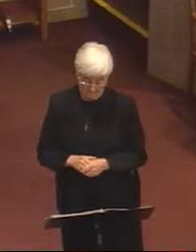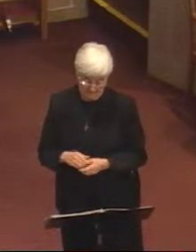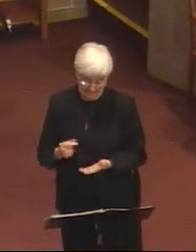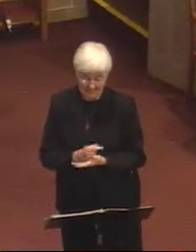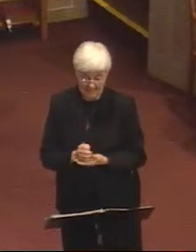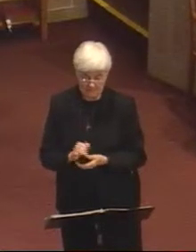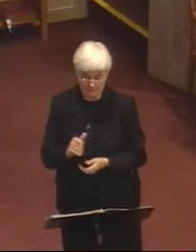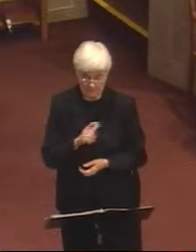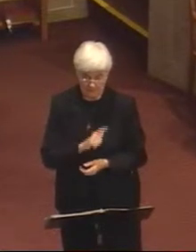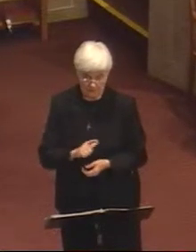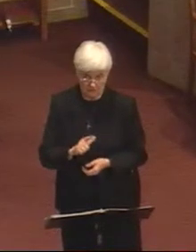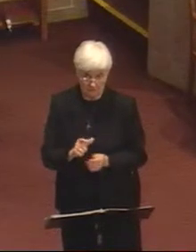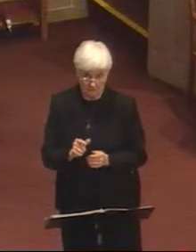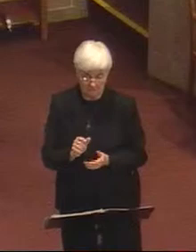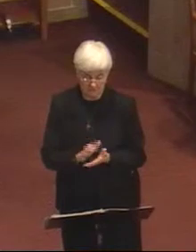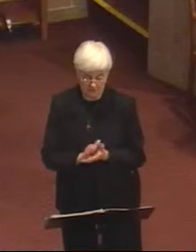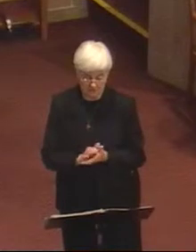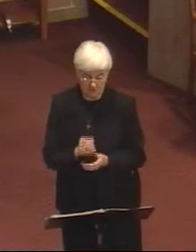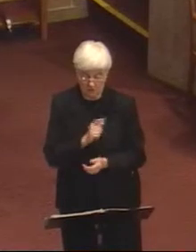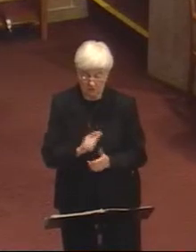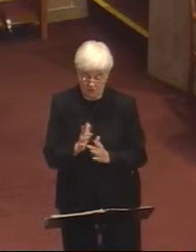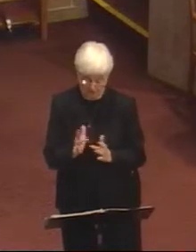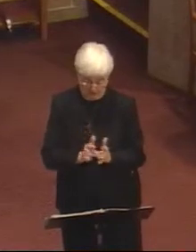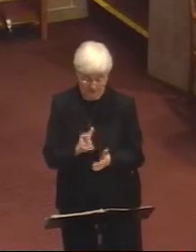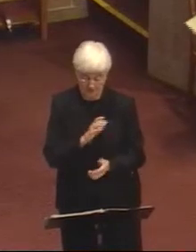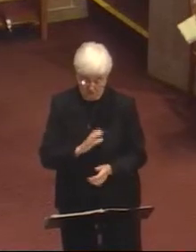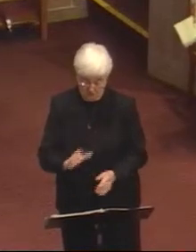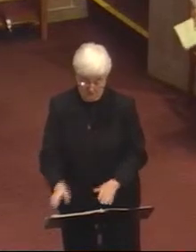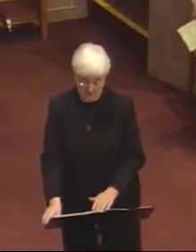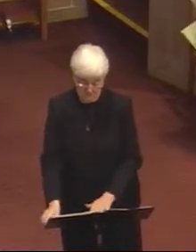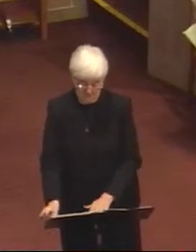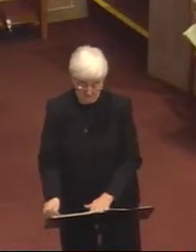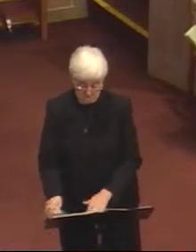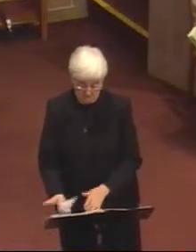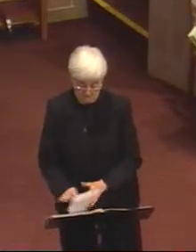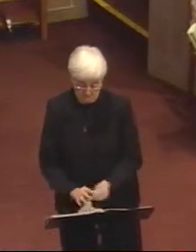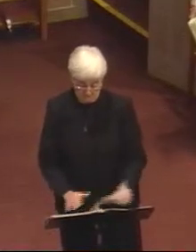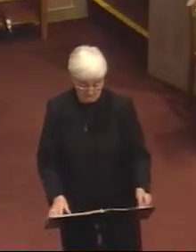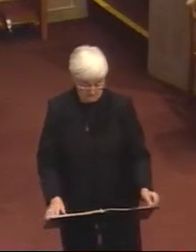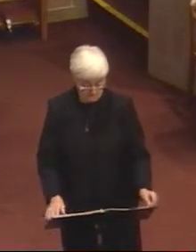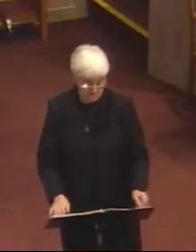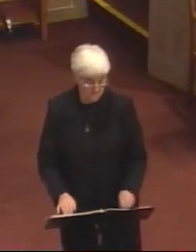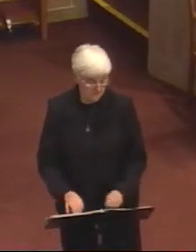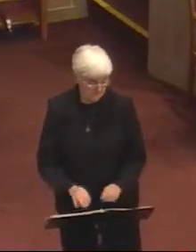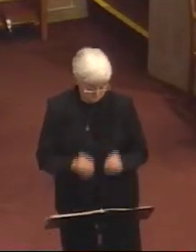The Gospel of the Lord. Praise to you, Lord Jesus Christ.